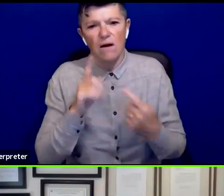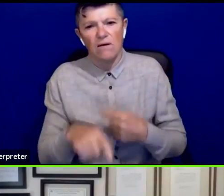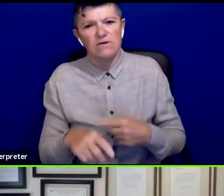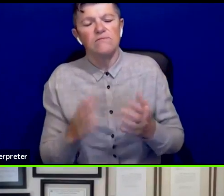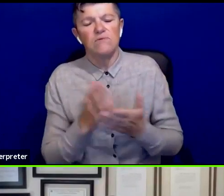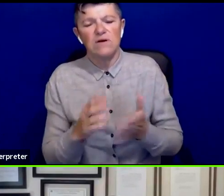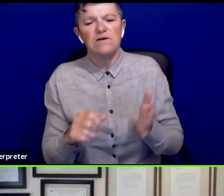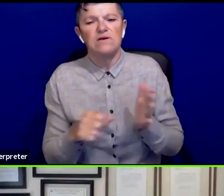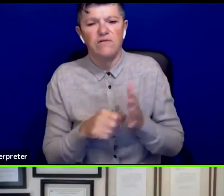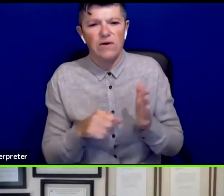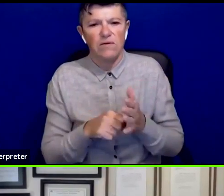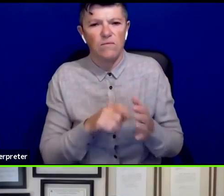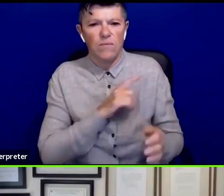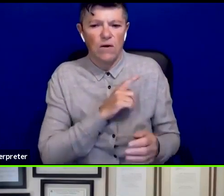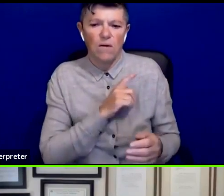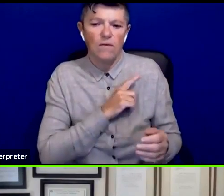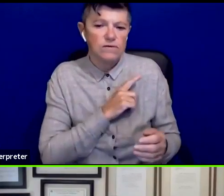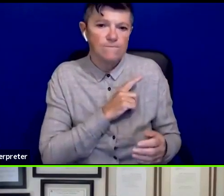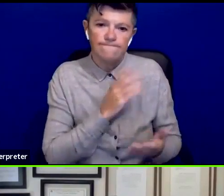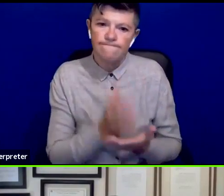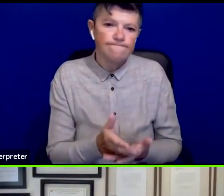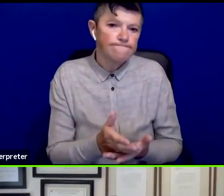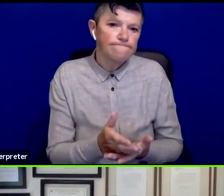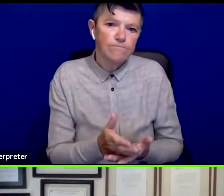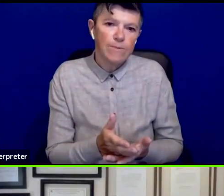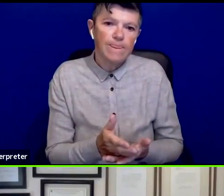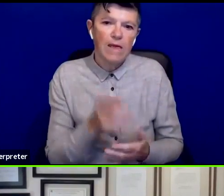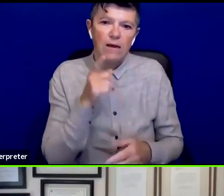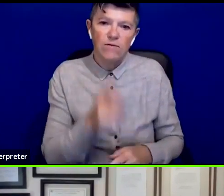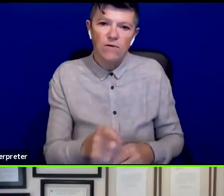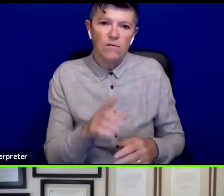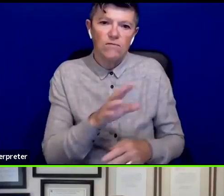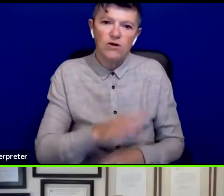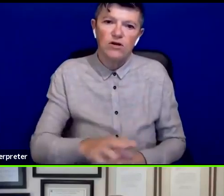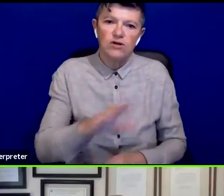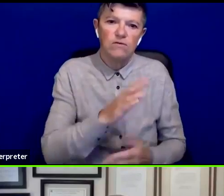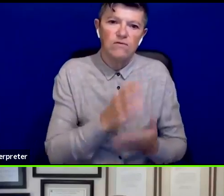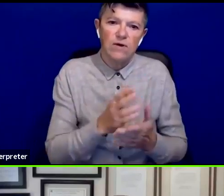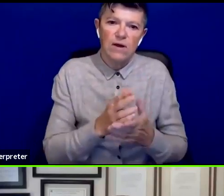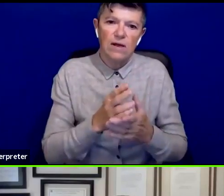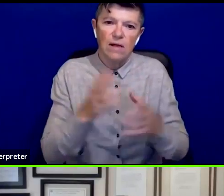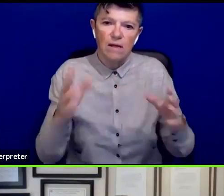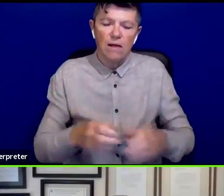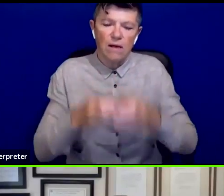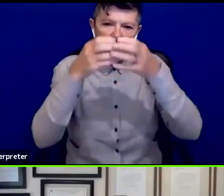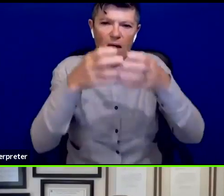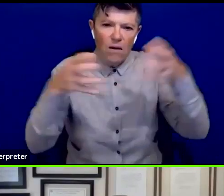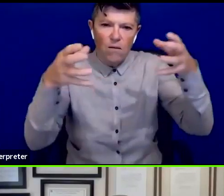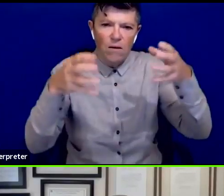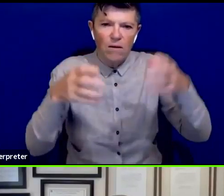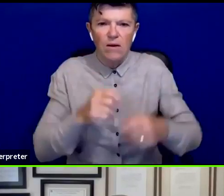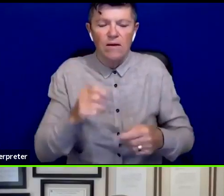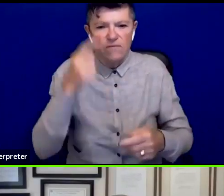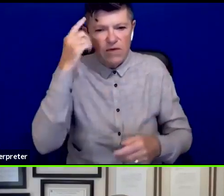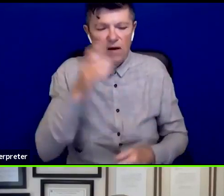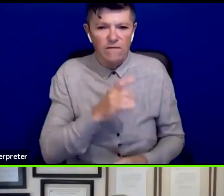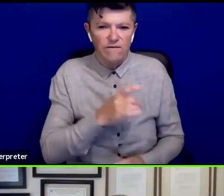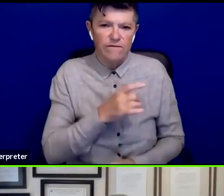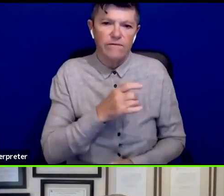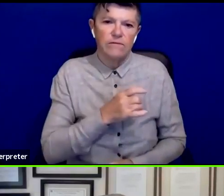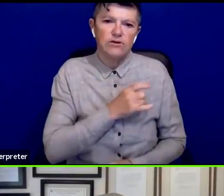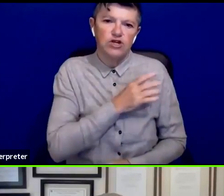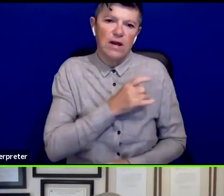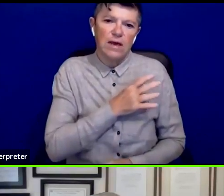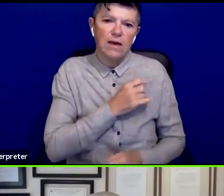because at the end of the day, the region is a very heterogeneous place. You know, if you think of Chile on one end and maybe Honduras at the other